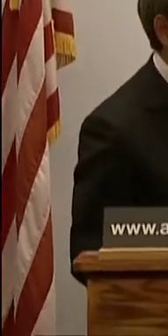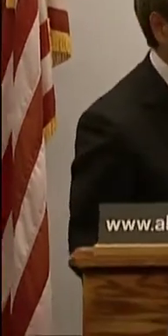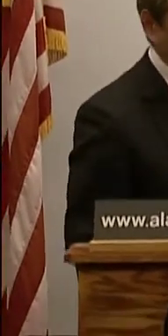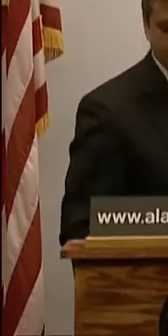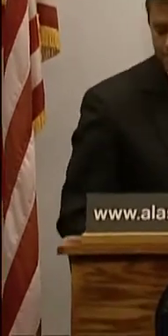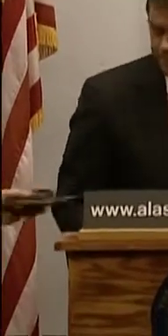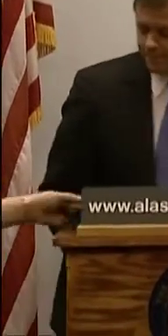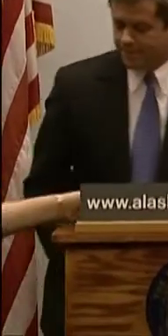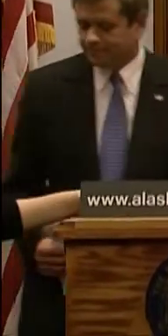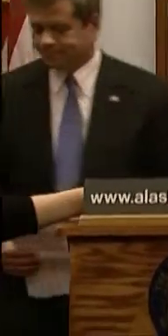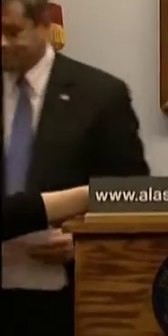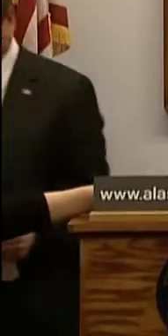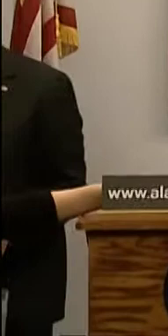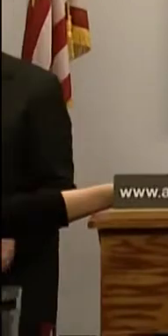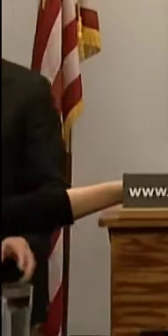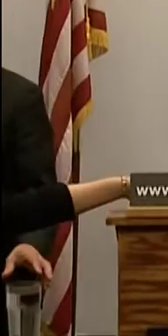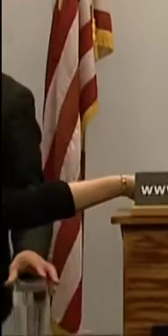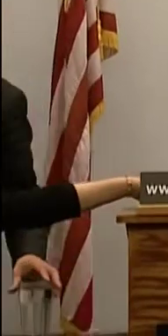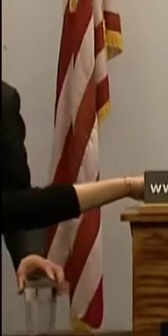Democratic leader.